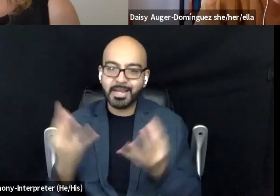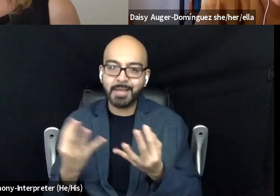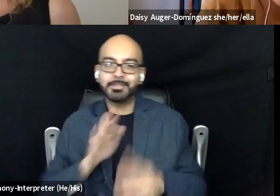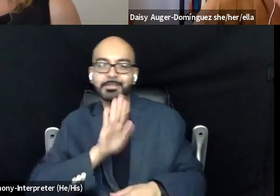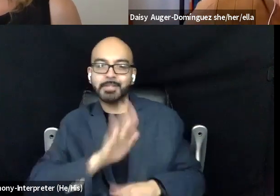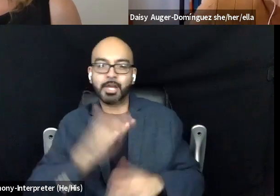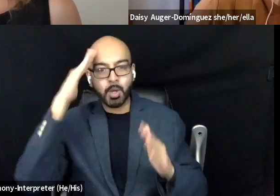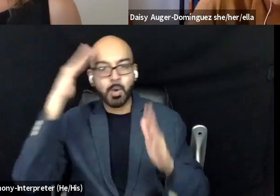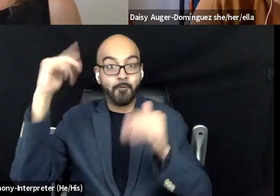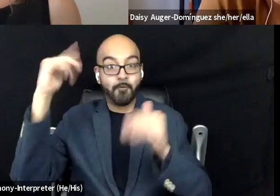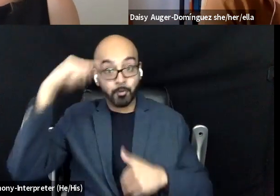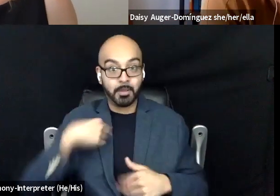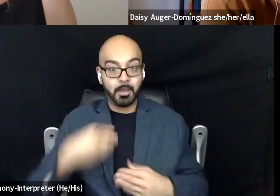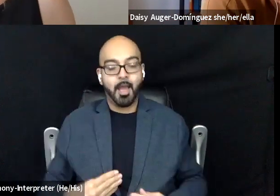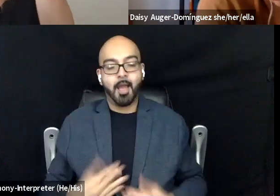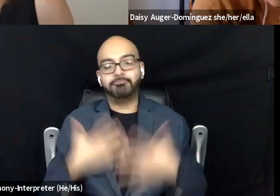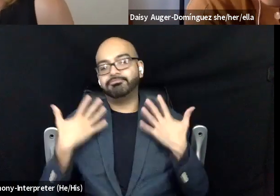for me.